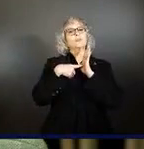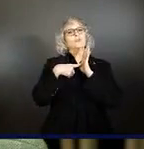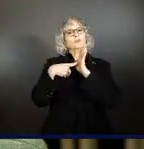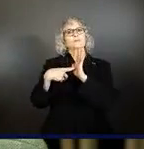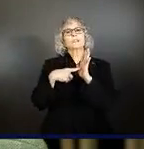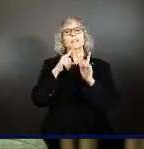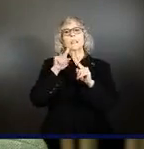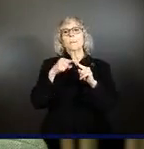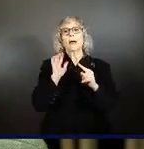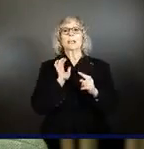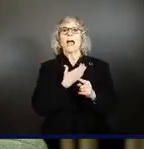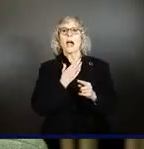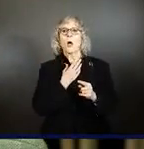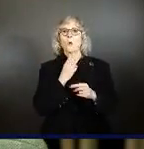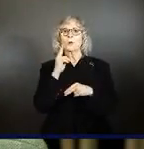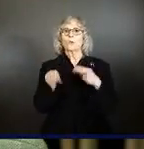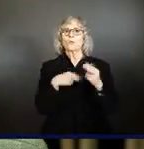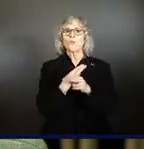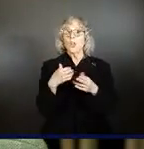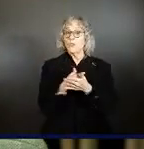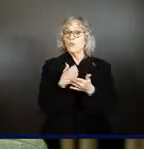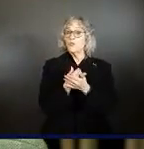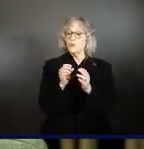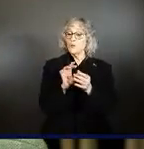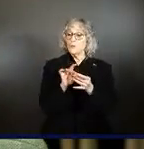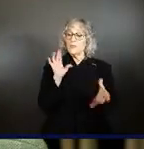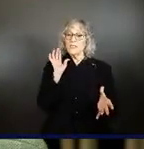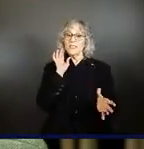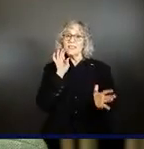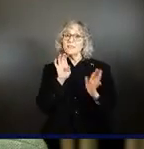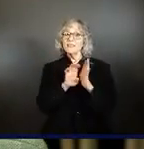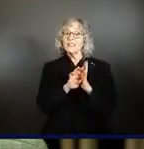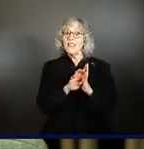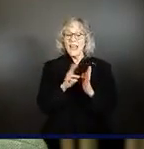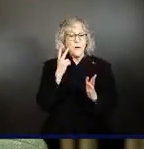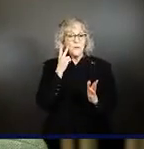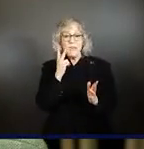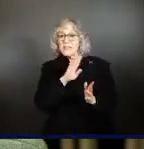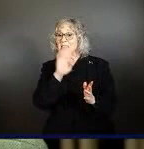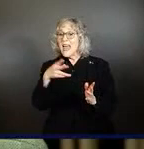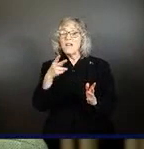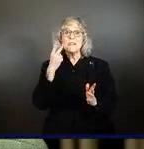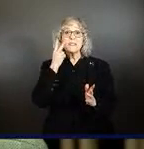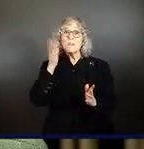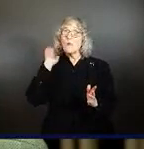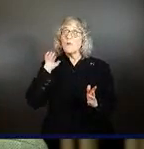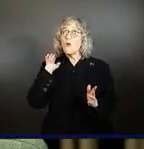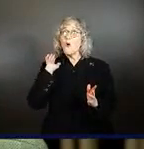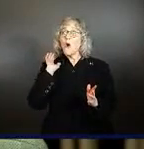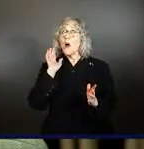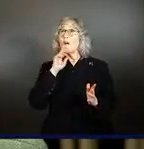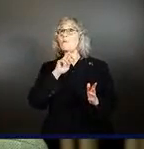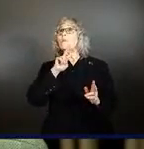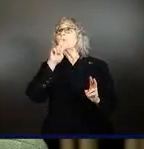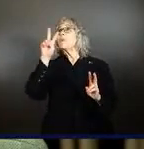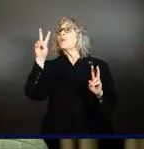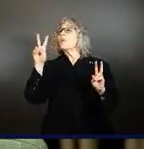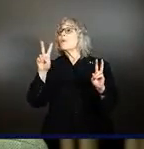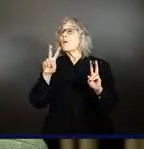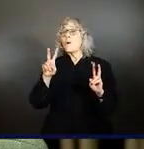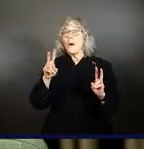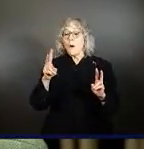universe. The newly released images have given us a never-before-seen view of the cosmos and reminded us